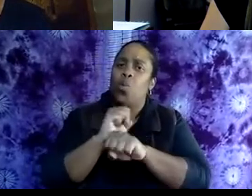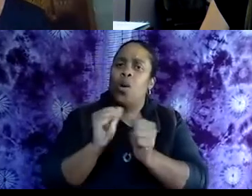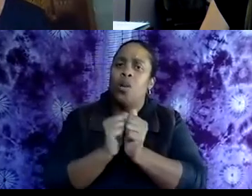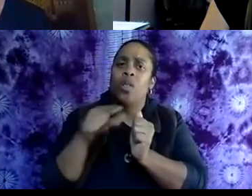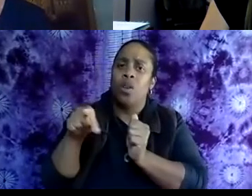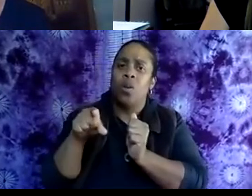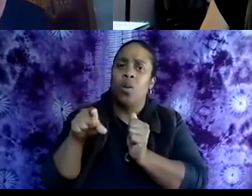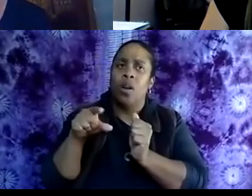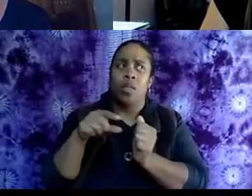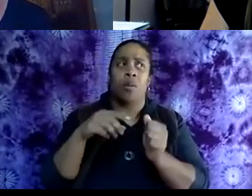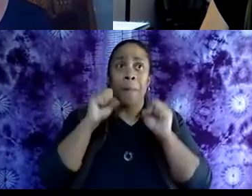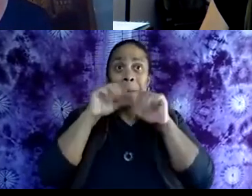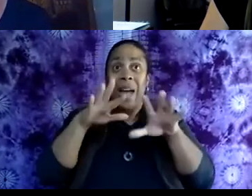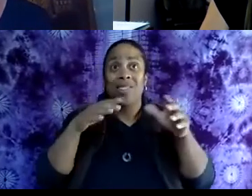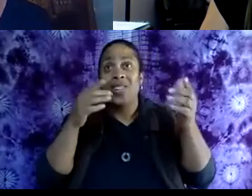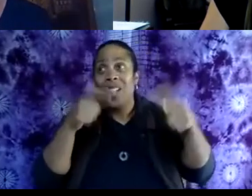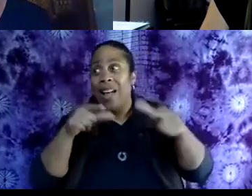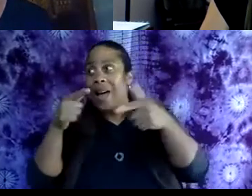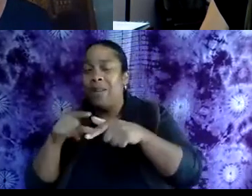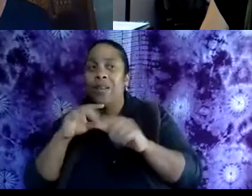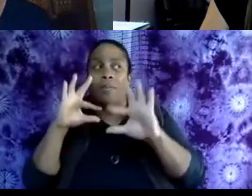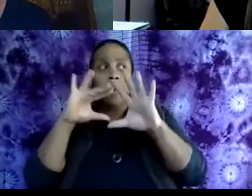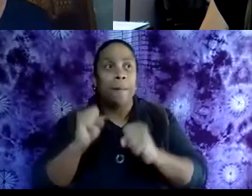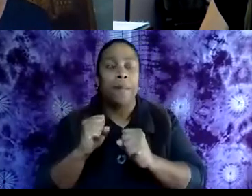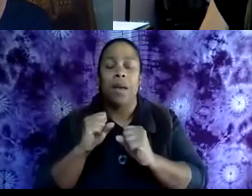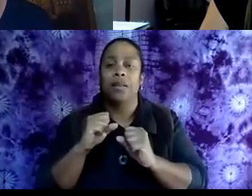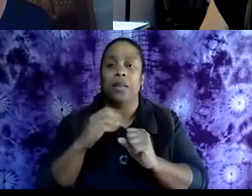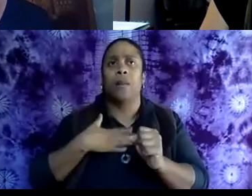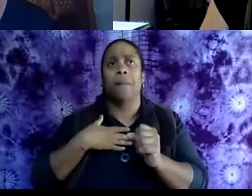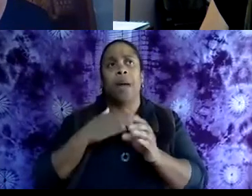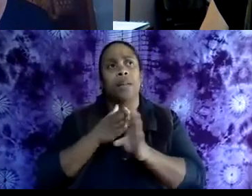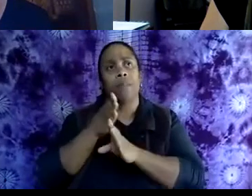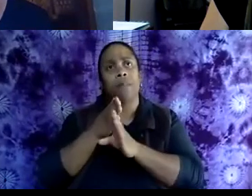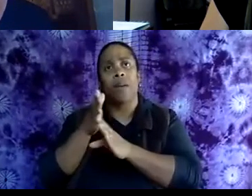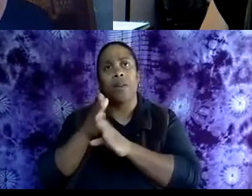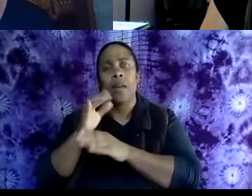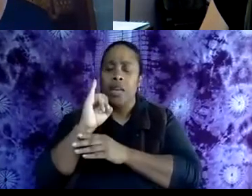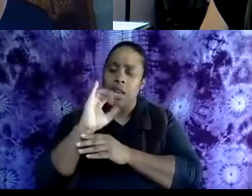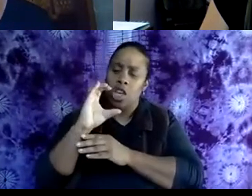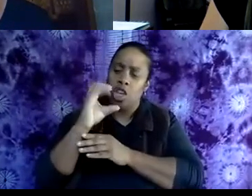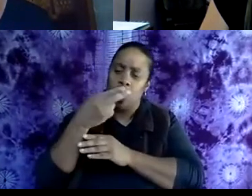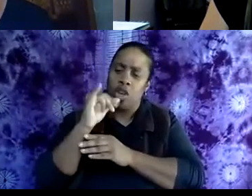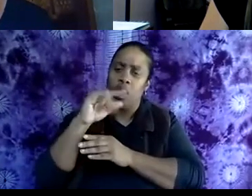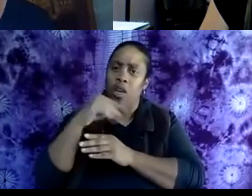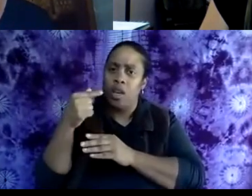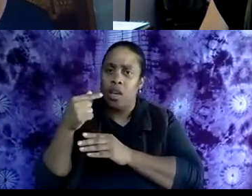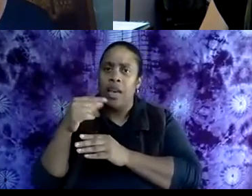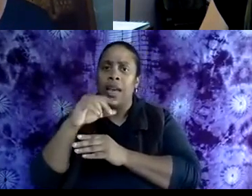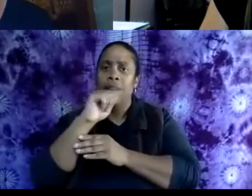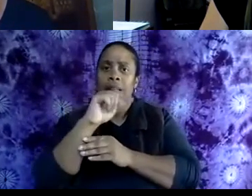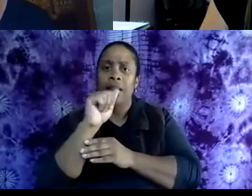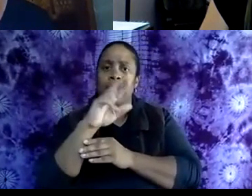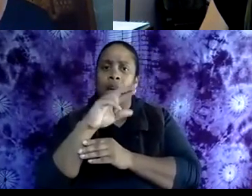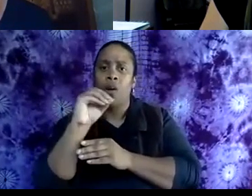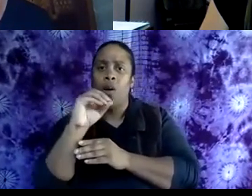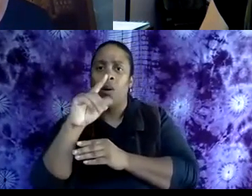and Laurel, I thank you. My specialties, I Ching, tarot, but my favorite thing is belief shifting,